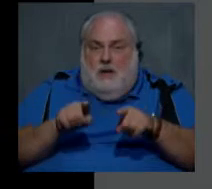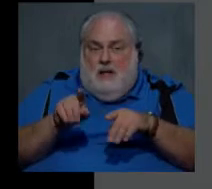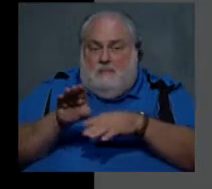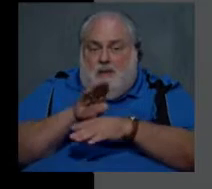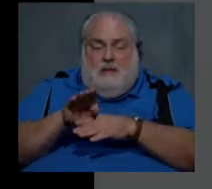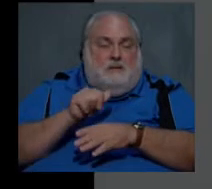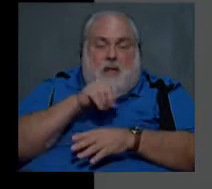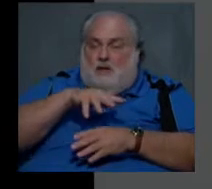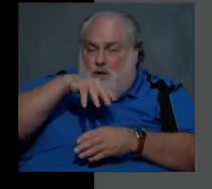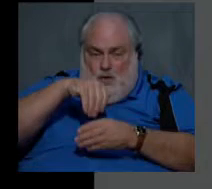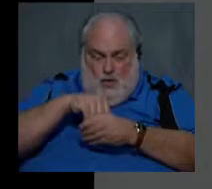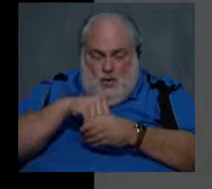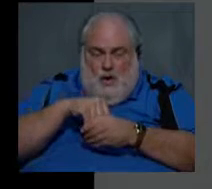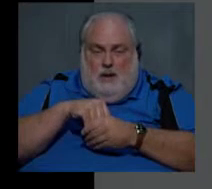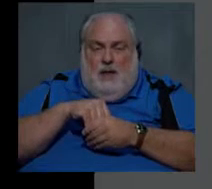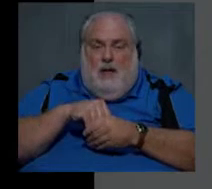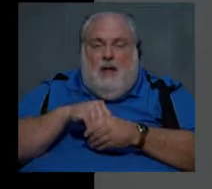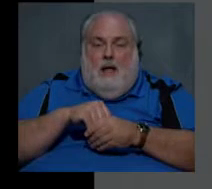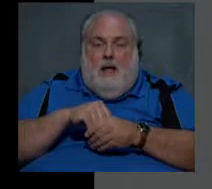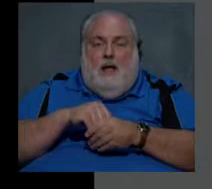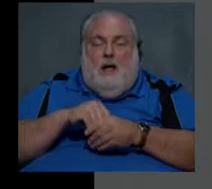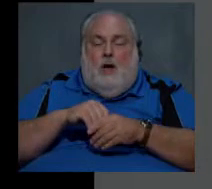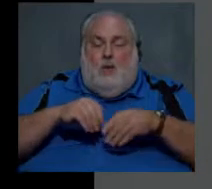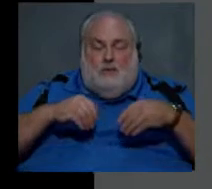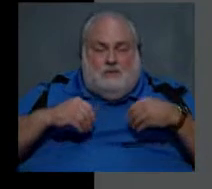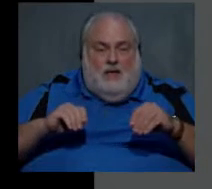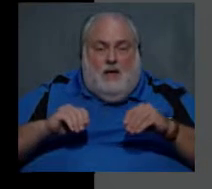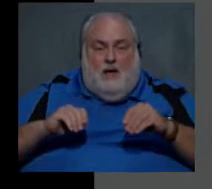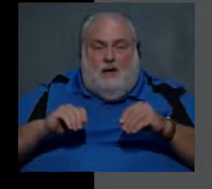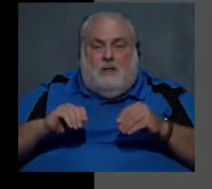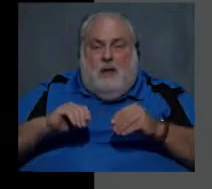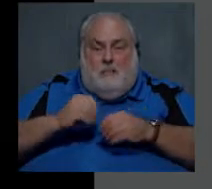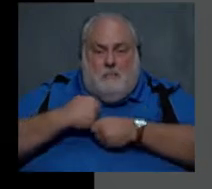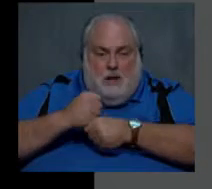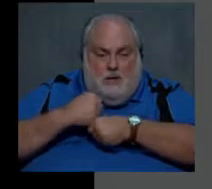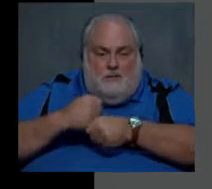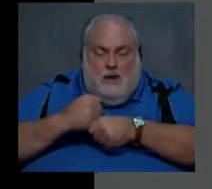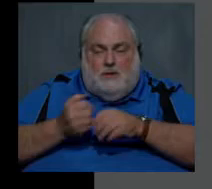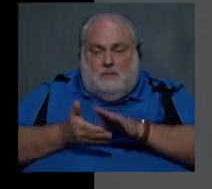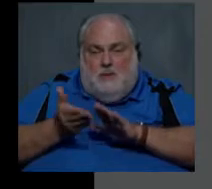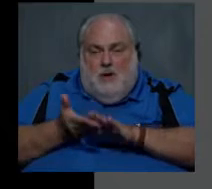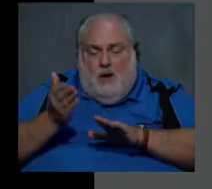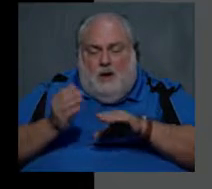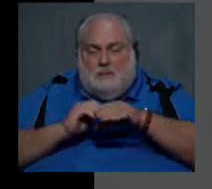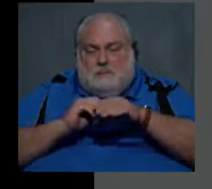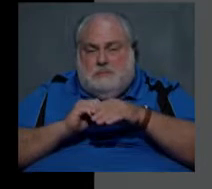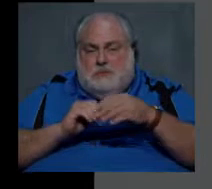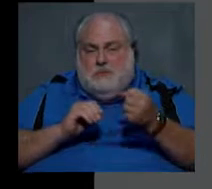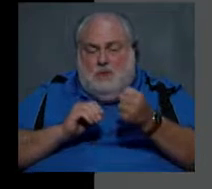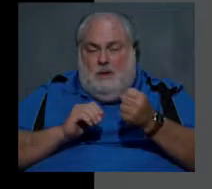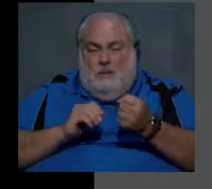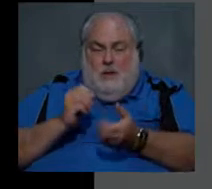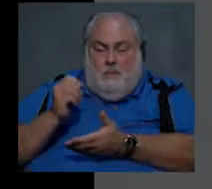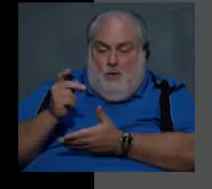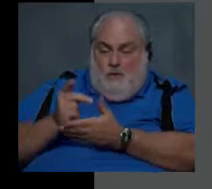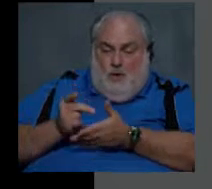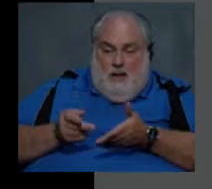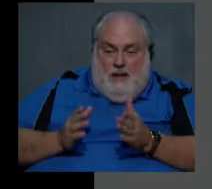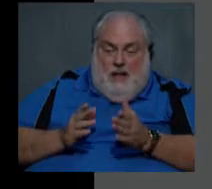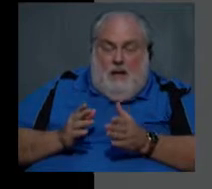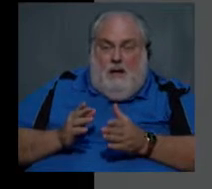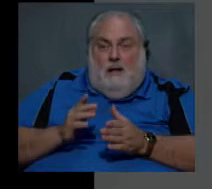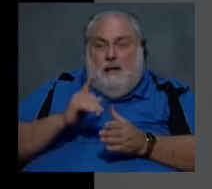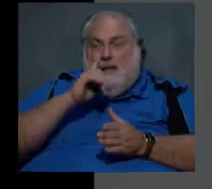to include the occupation by retail sales, transfer of manufactured goods, or storage of commodities. The approval would allow uses such